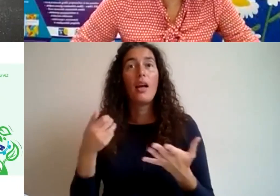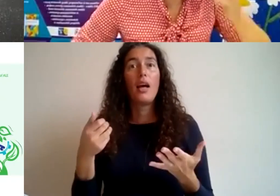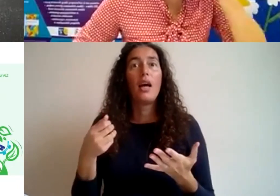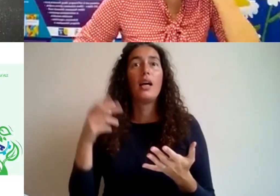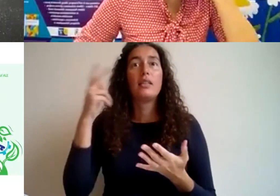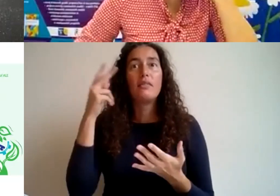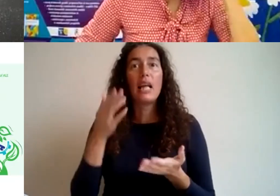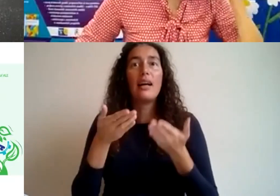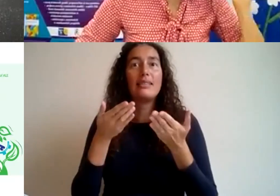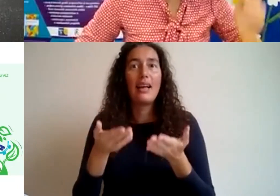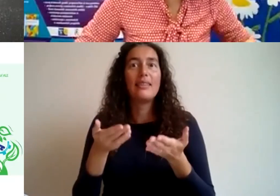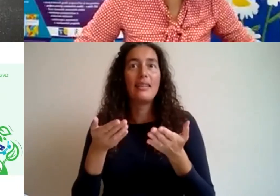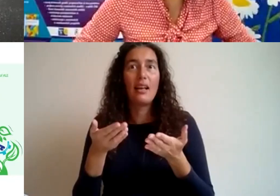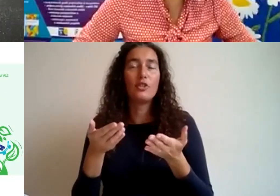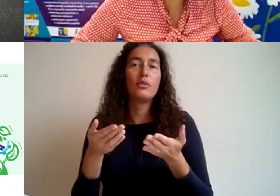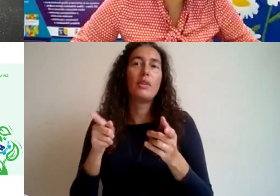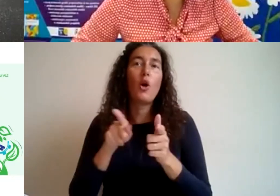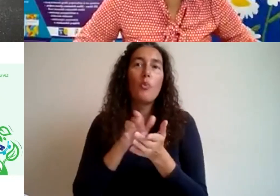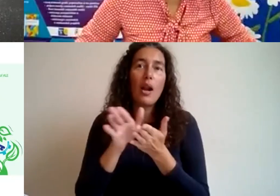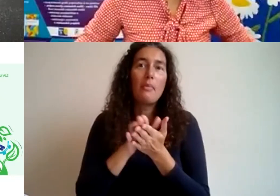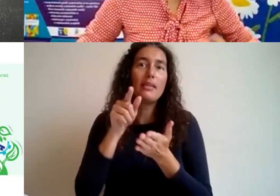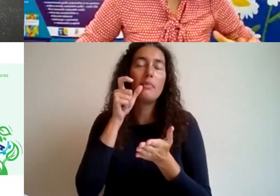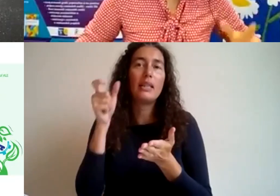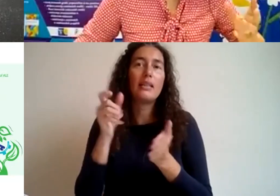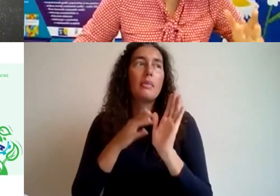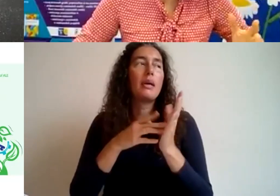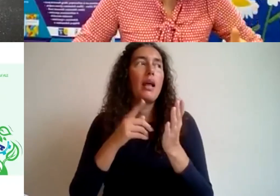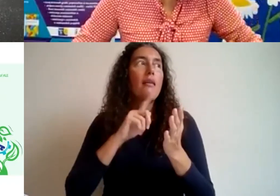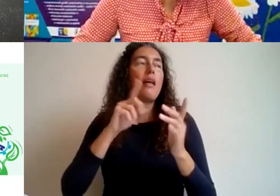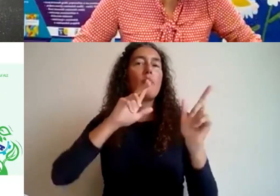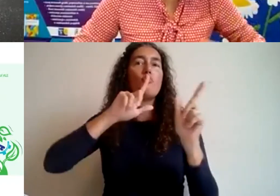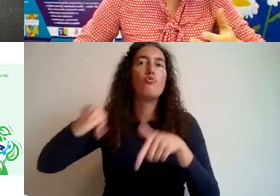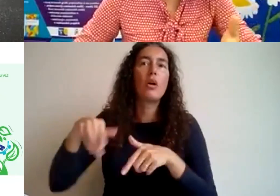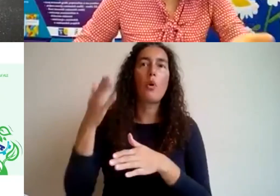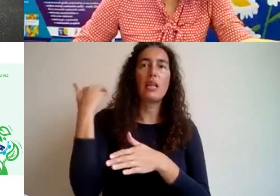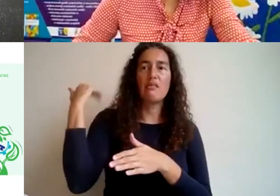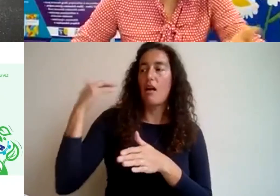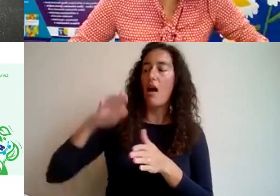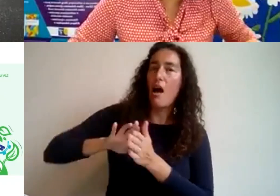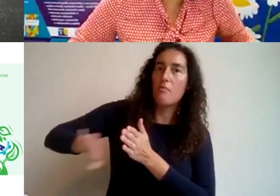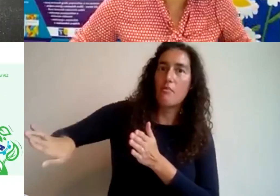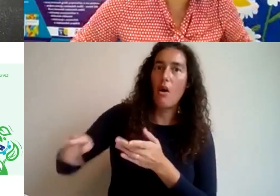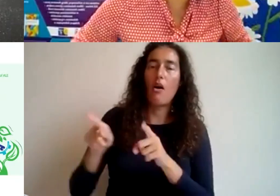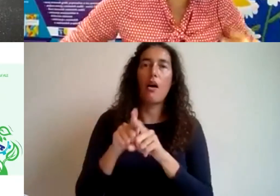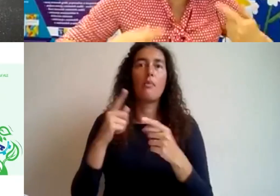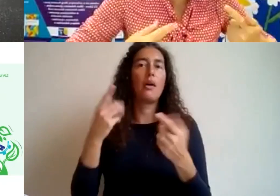in policy papers like leaving no one behind, or the new one, resilience, or the new one that